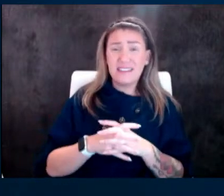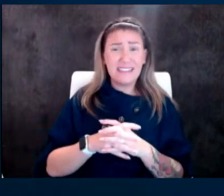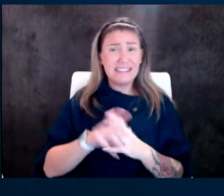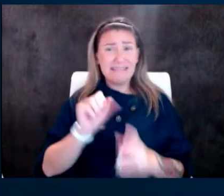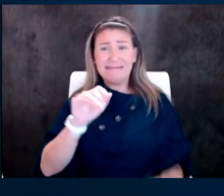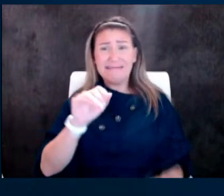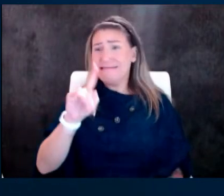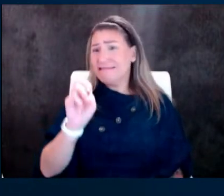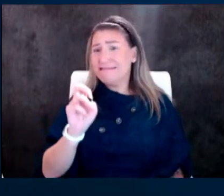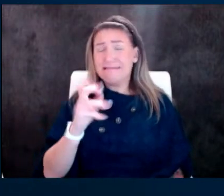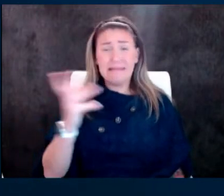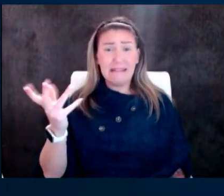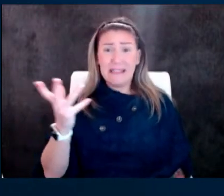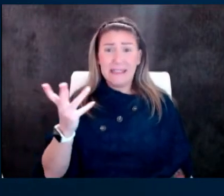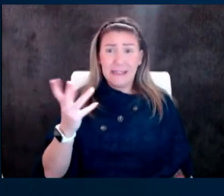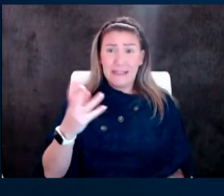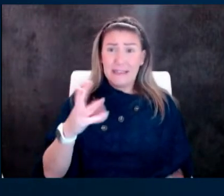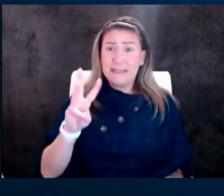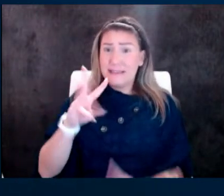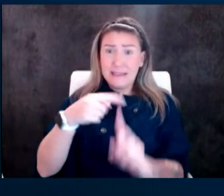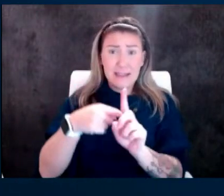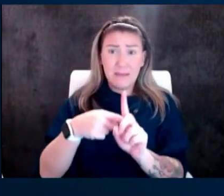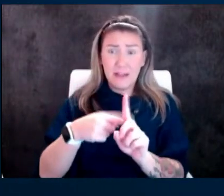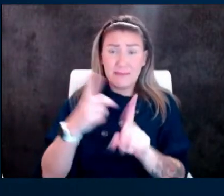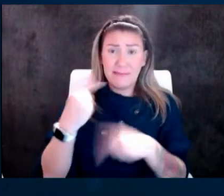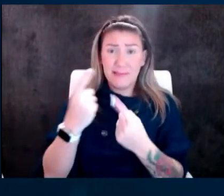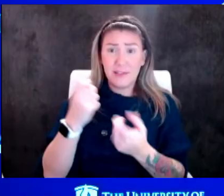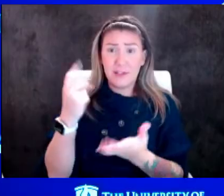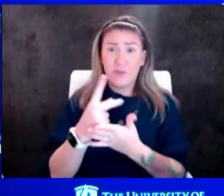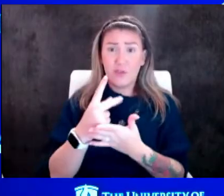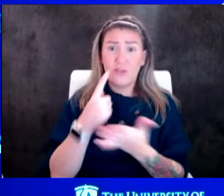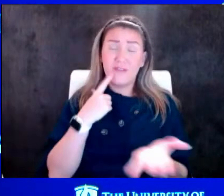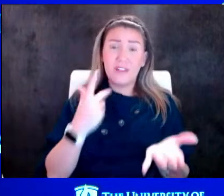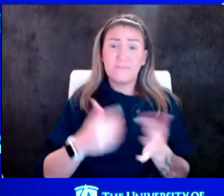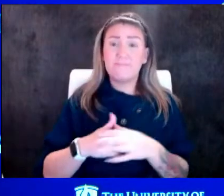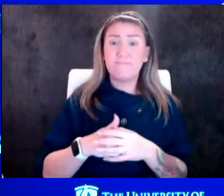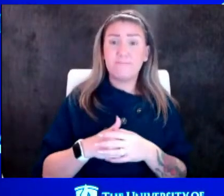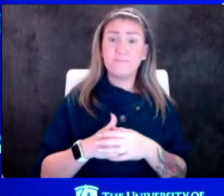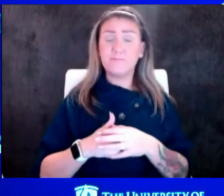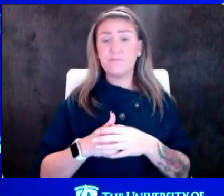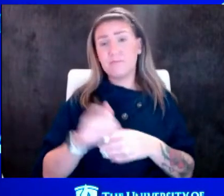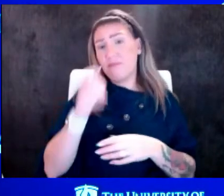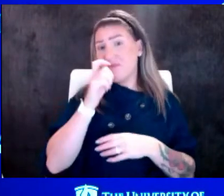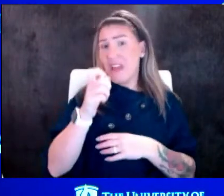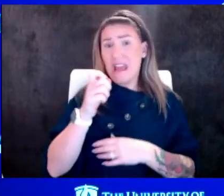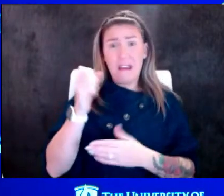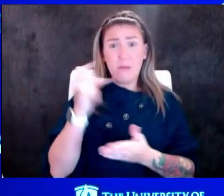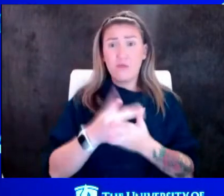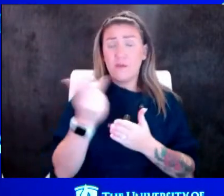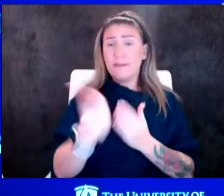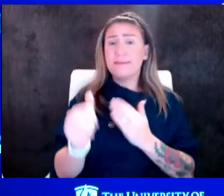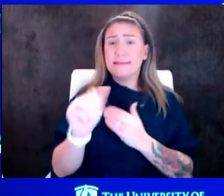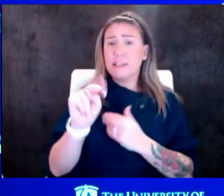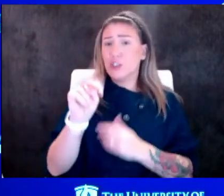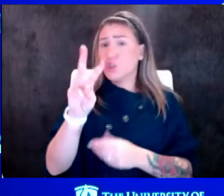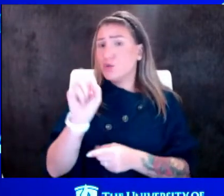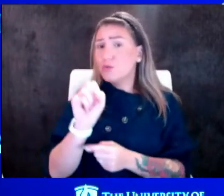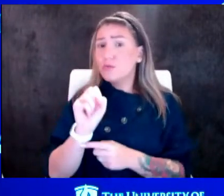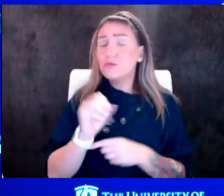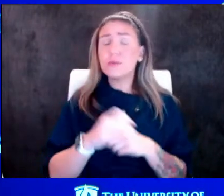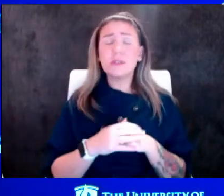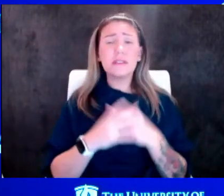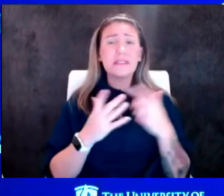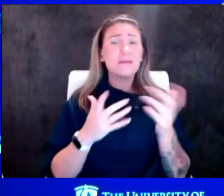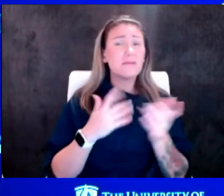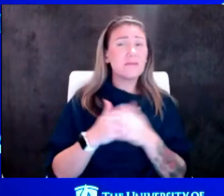This ain't been 6 months since they got approved. Yeah, I haven't heard any or seen any news about that. We know that I think